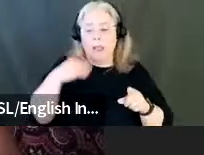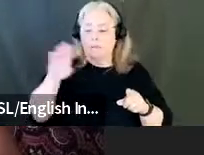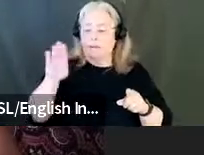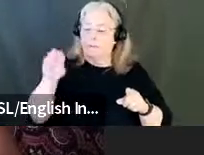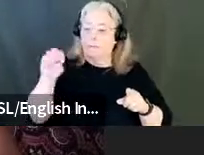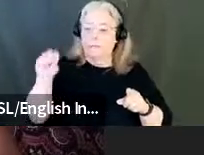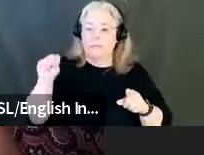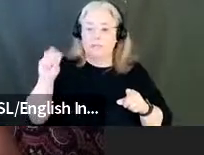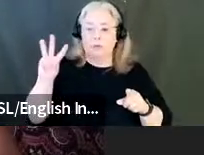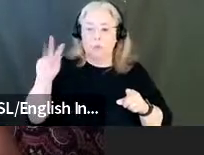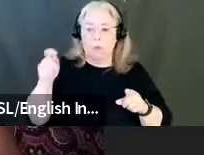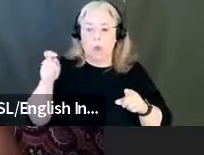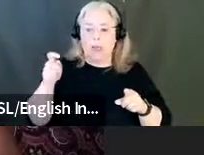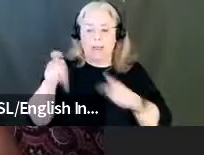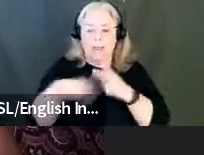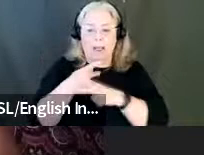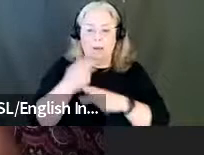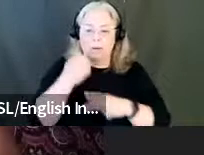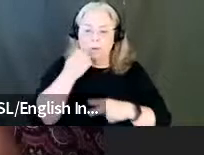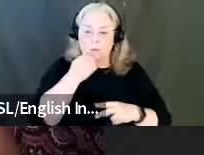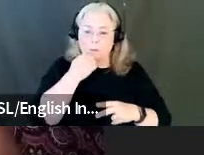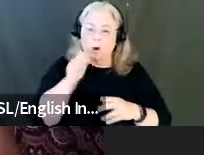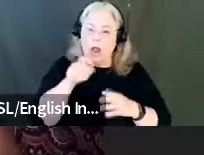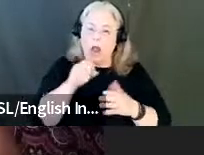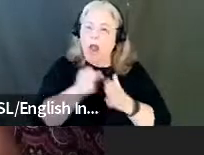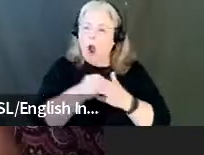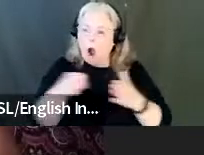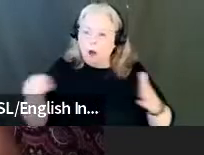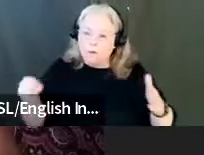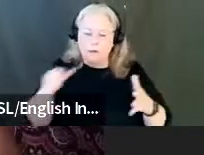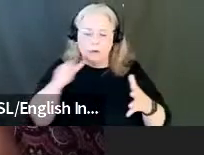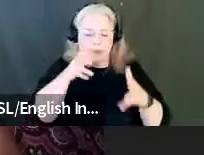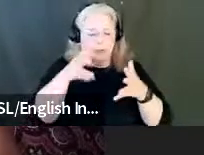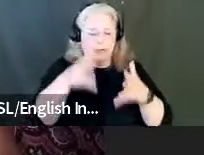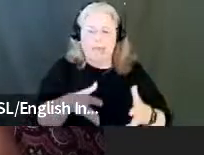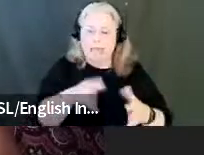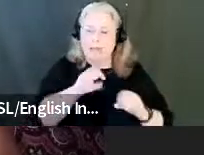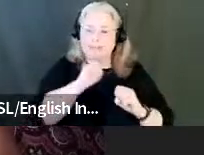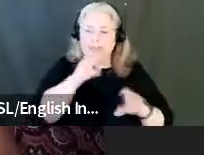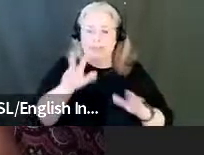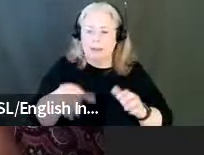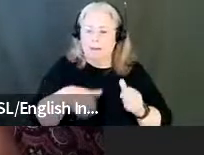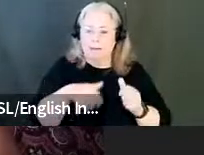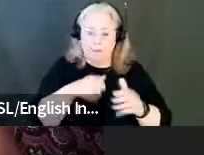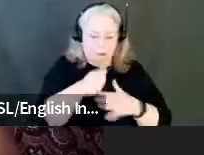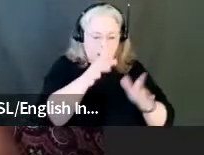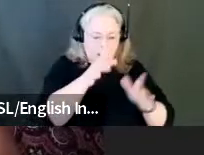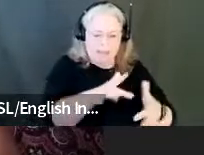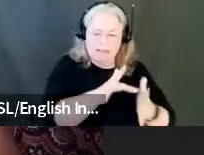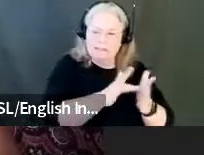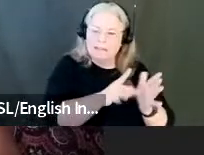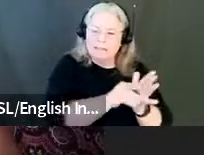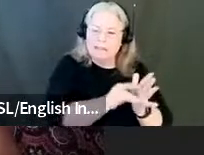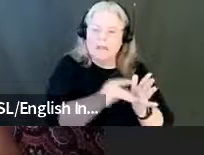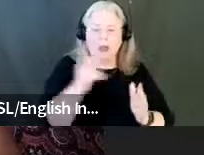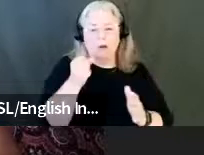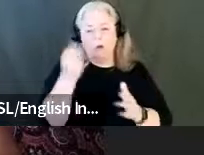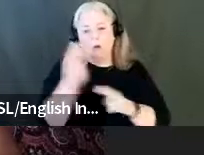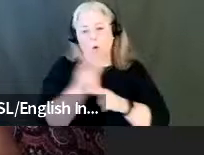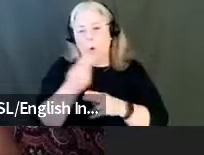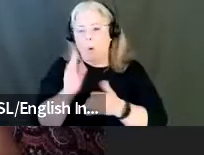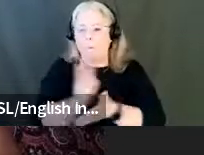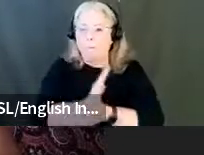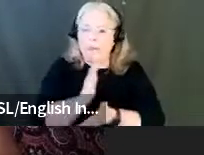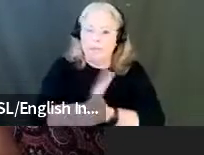material, it's removable. It doesn't leave any residue behind. I use it to hold papers. I use it